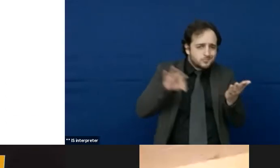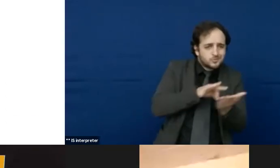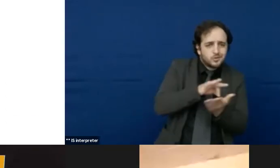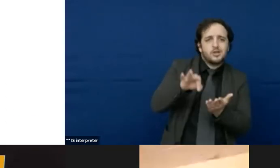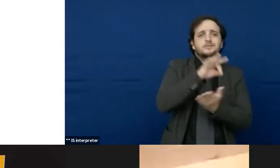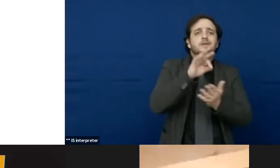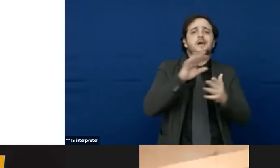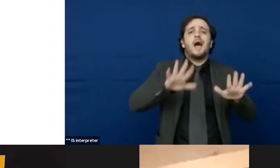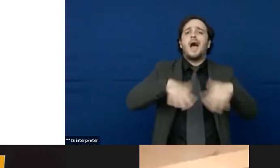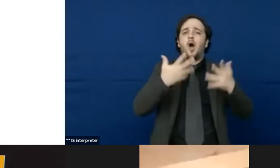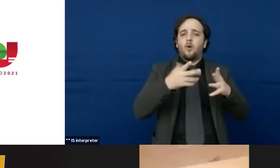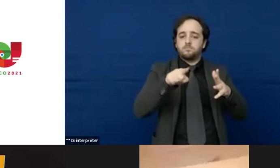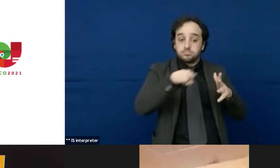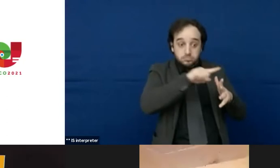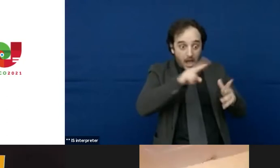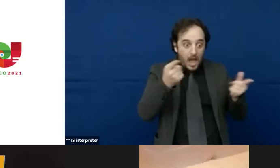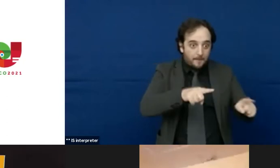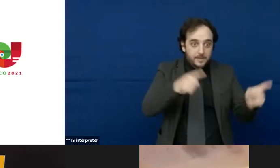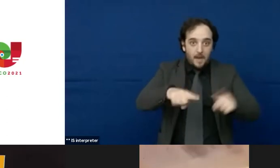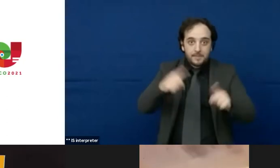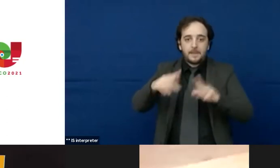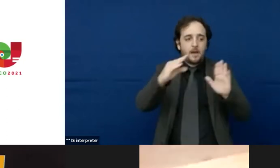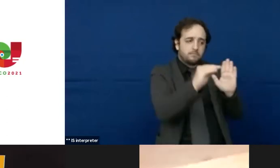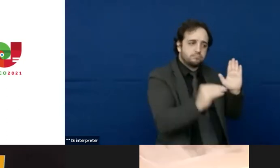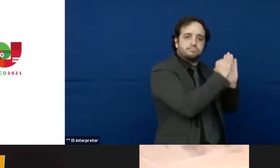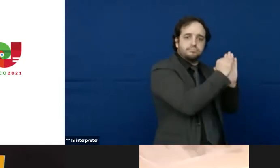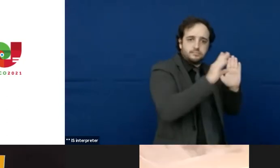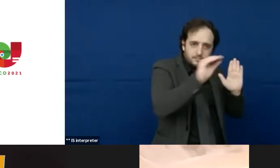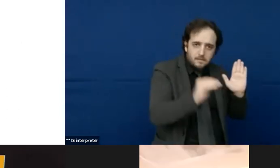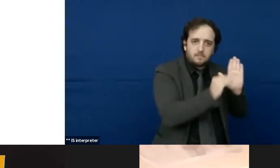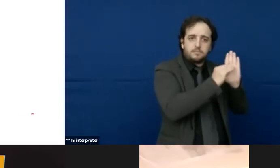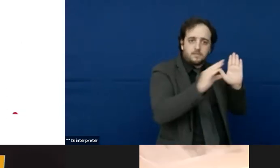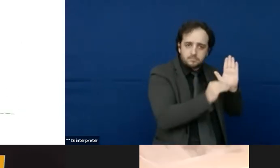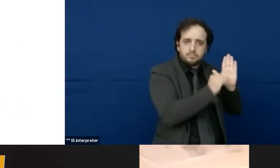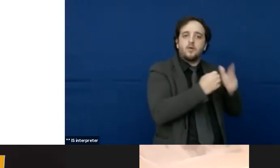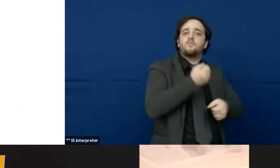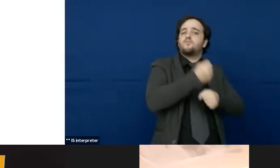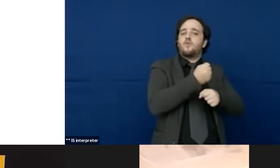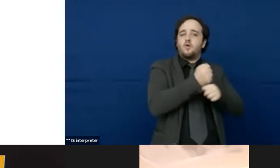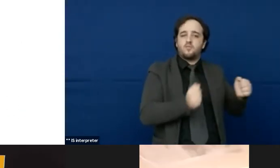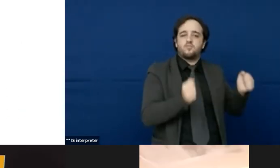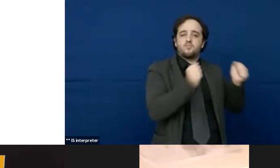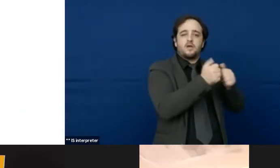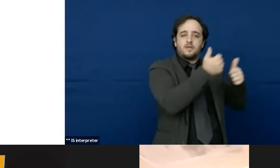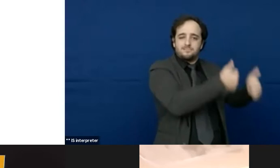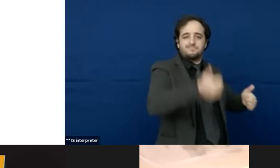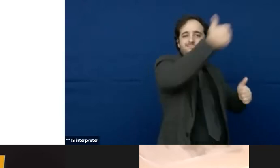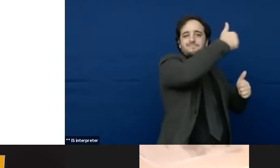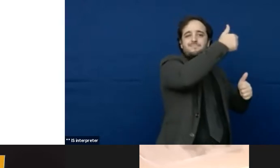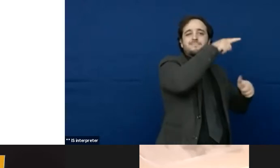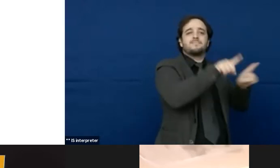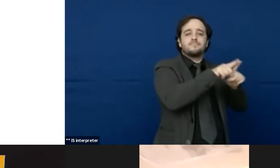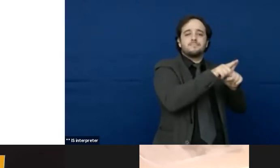effective and timely response and support. And last but not least, regular and transparent